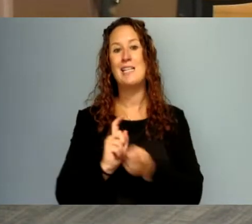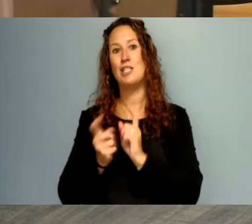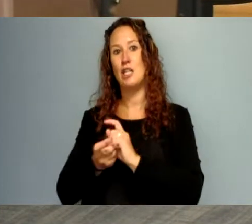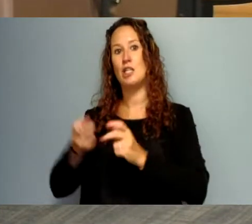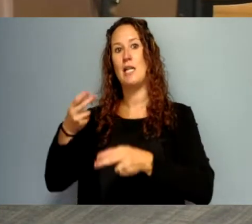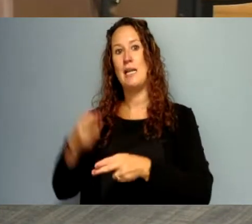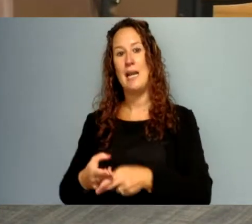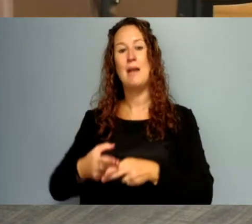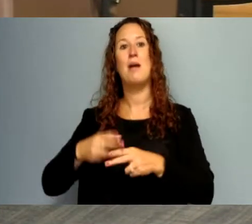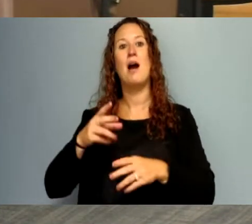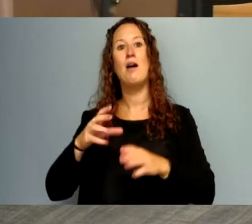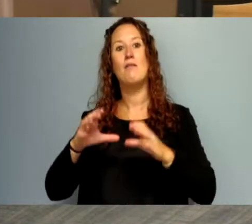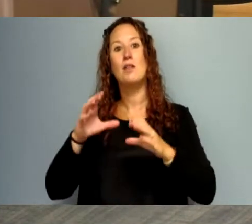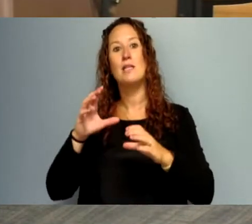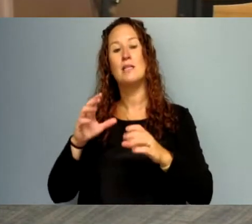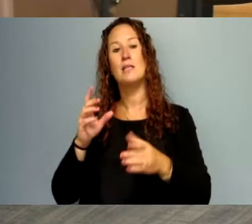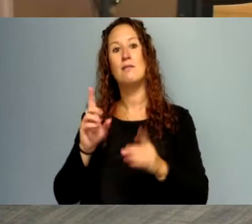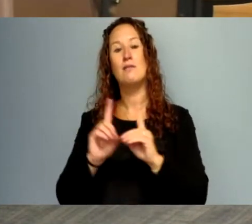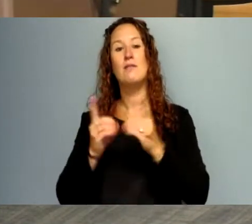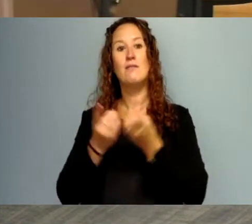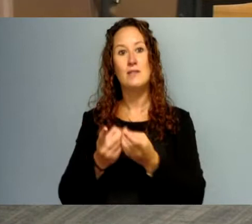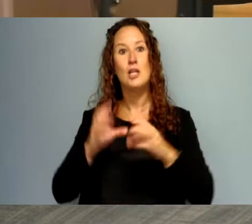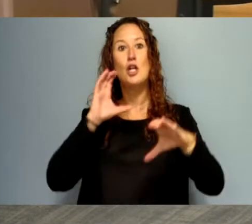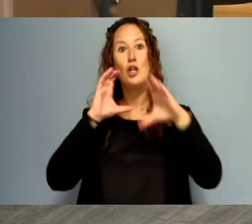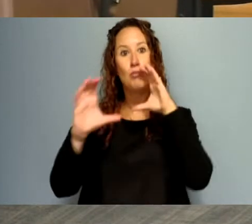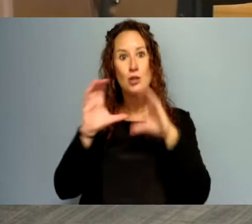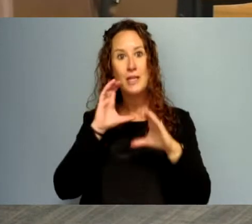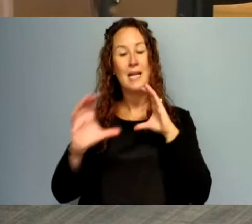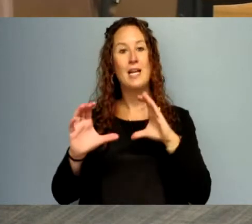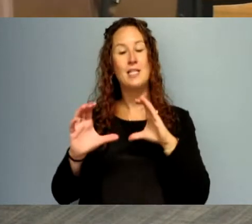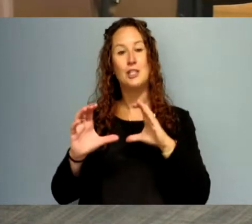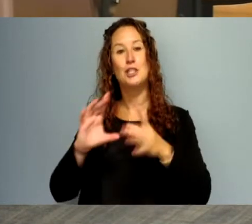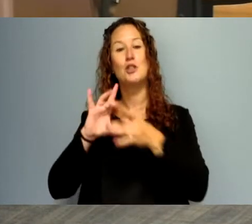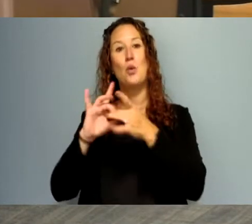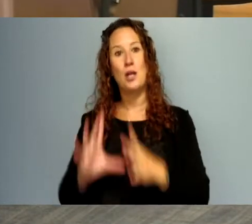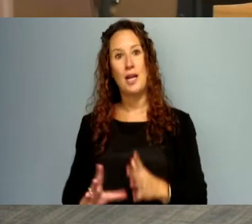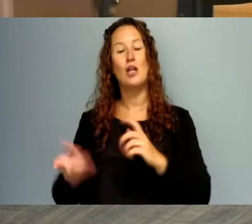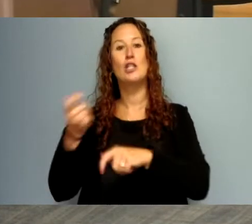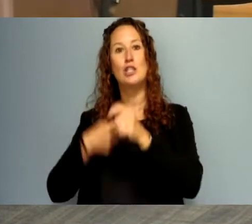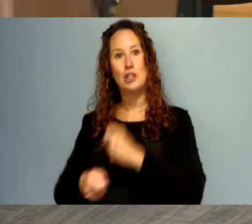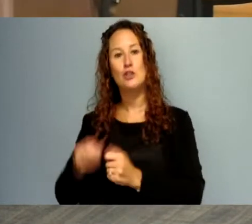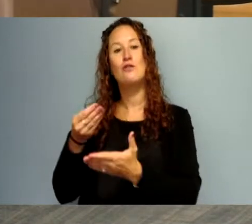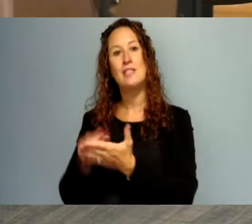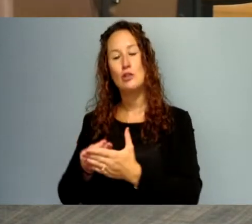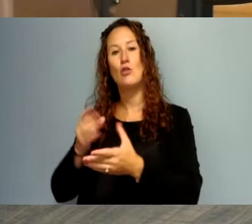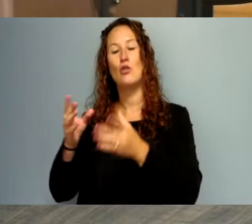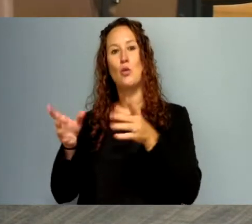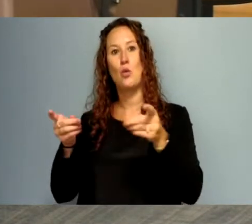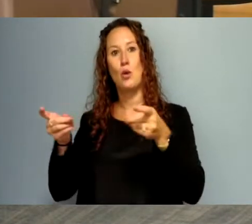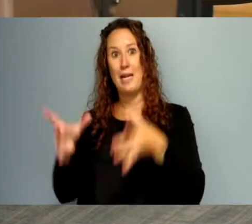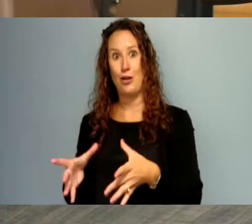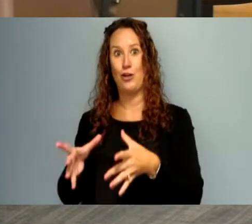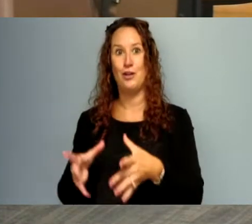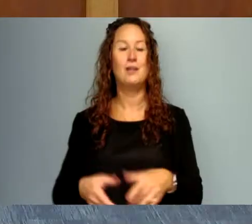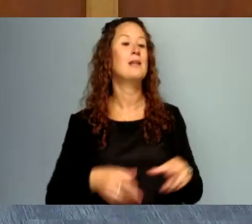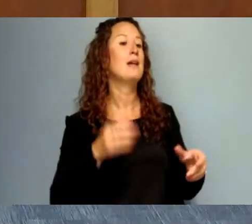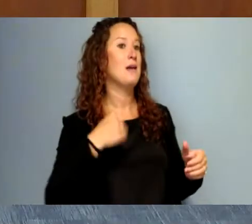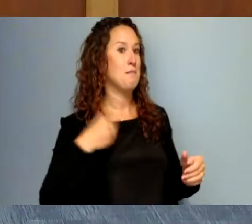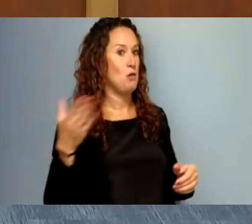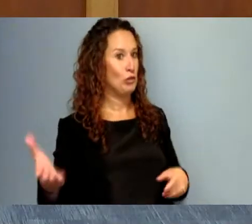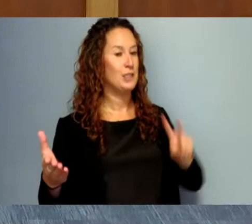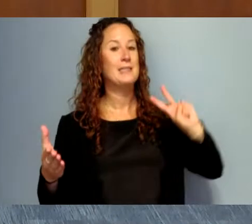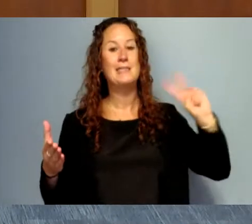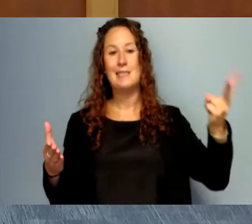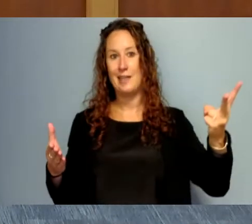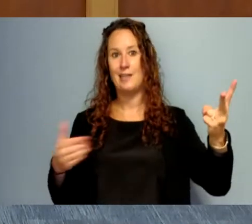the division from coordinator, fiscal and communications, to fiscal coordinator. I'll second. Okay, motion made and seconded. All in favor? Aye.